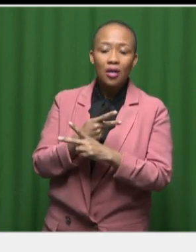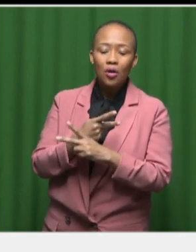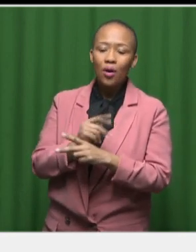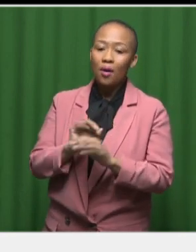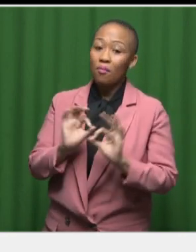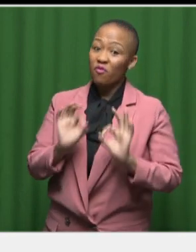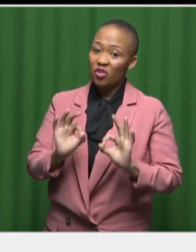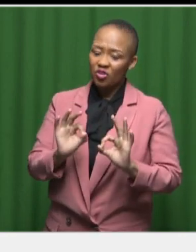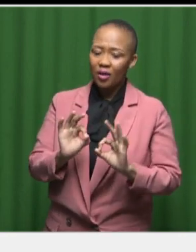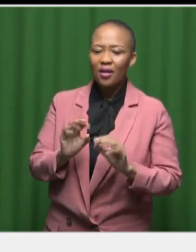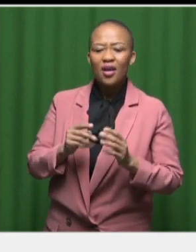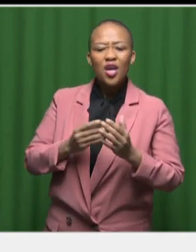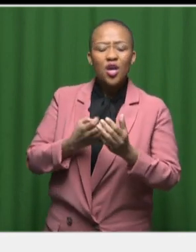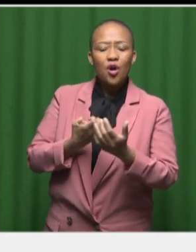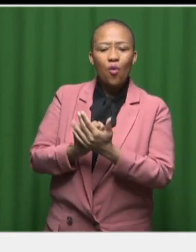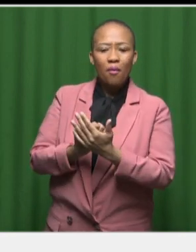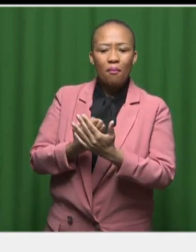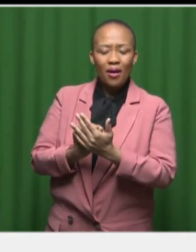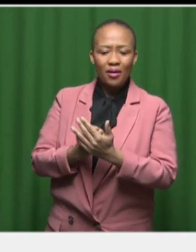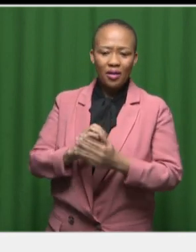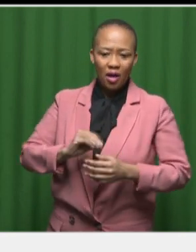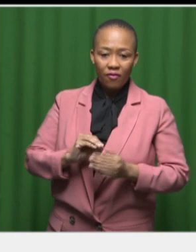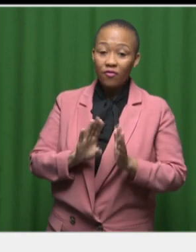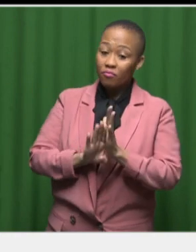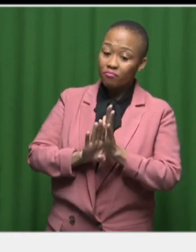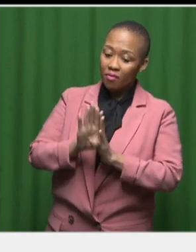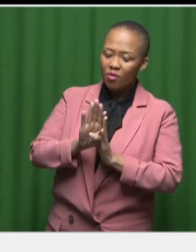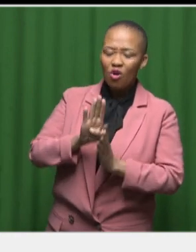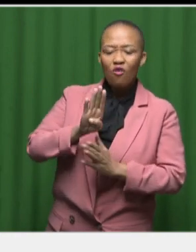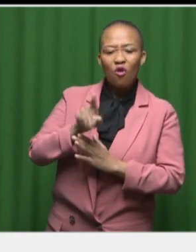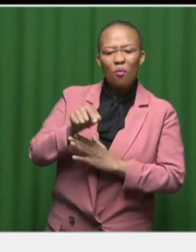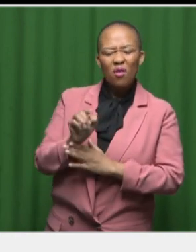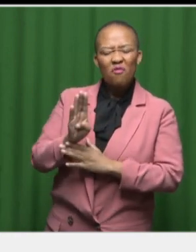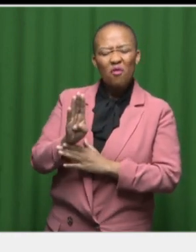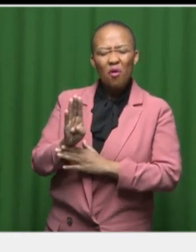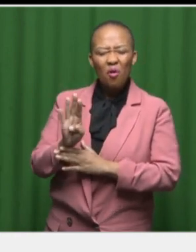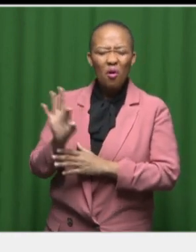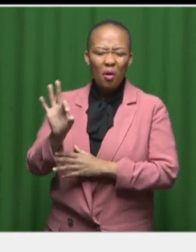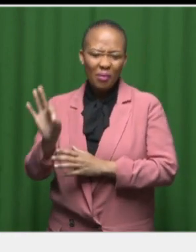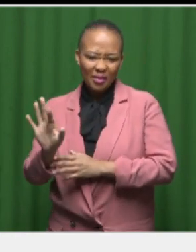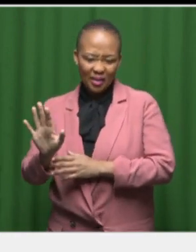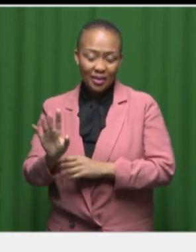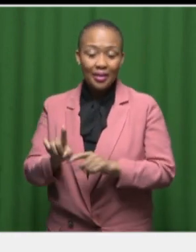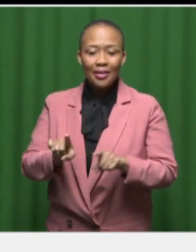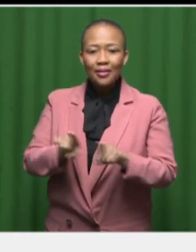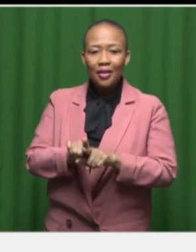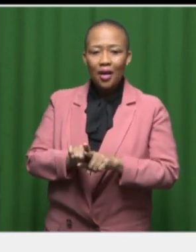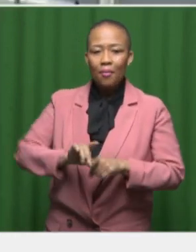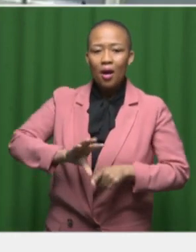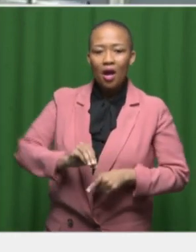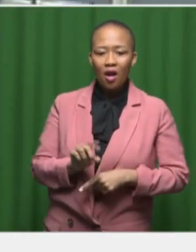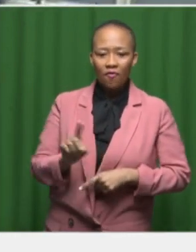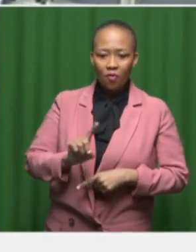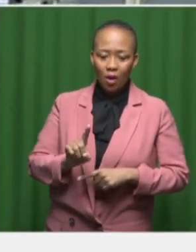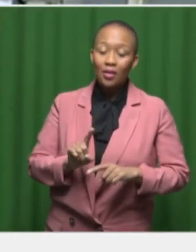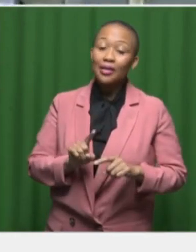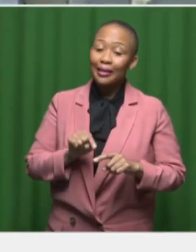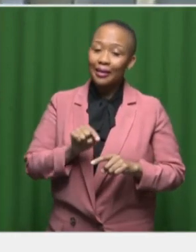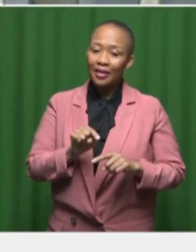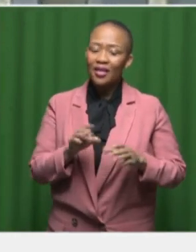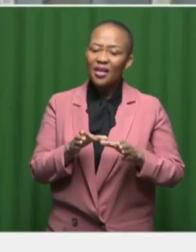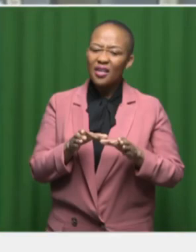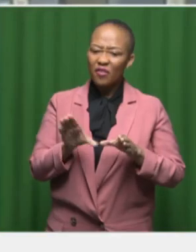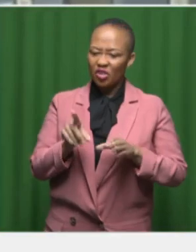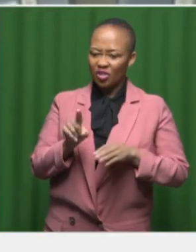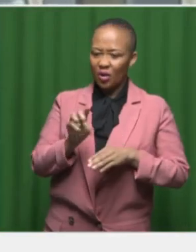equipment, increasing output by 4.4% year-on-year, and the automotive division recording a